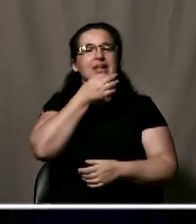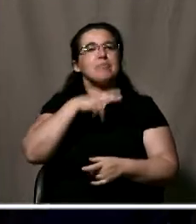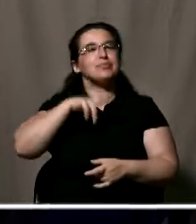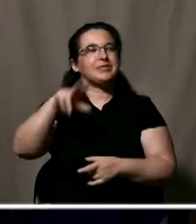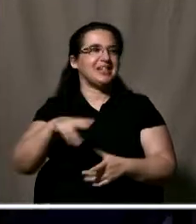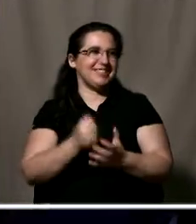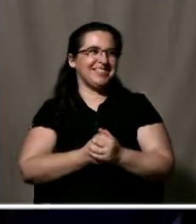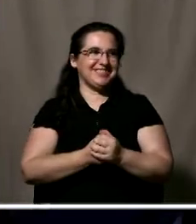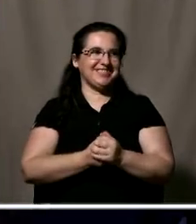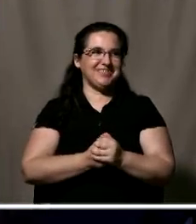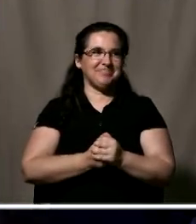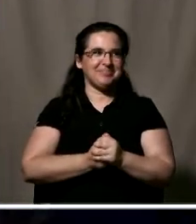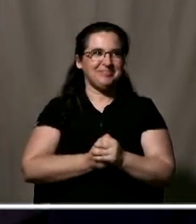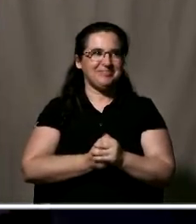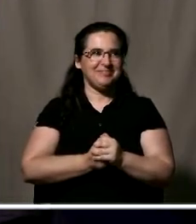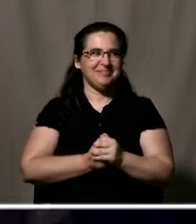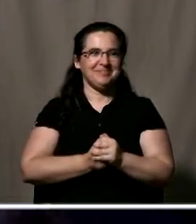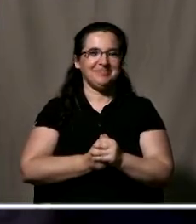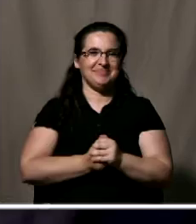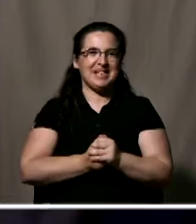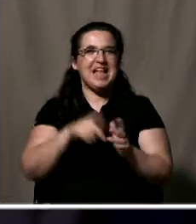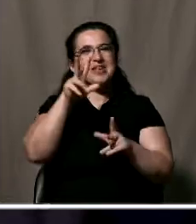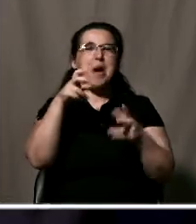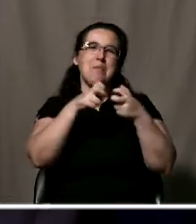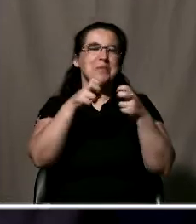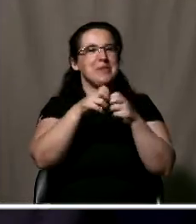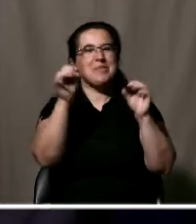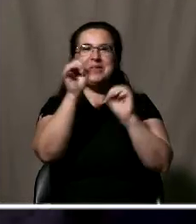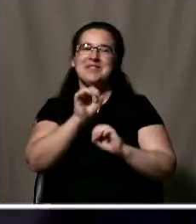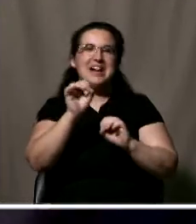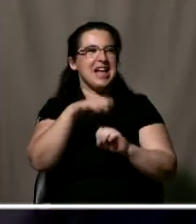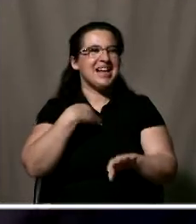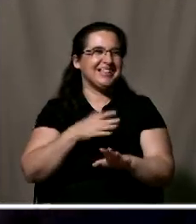14. Obrigado. Não tem problema.